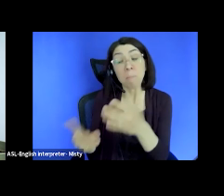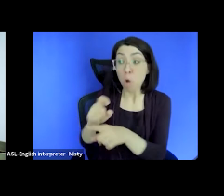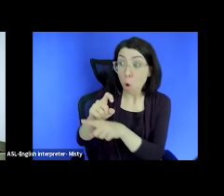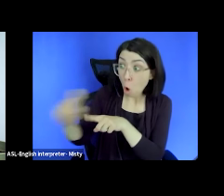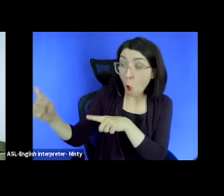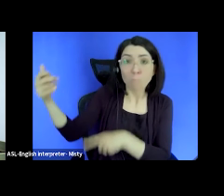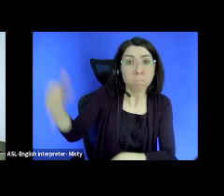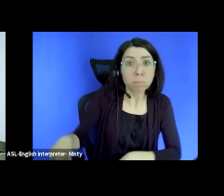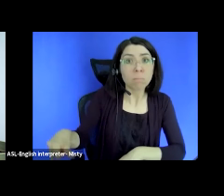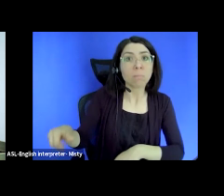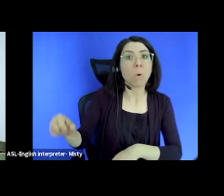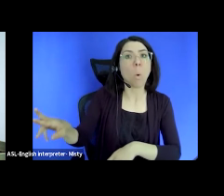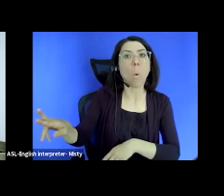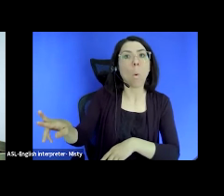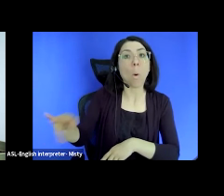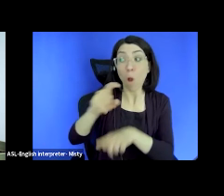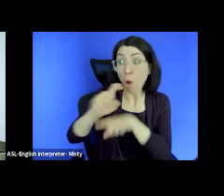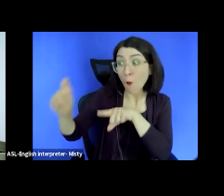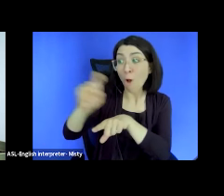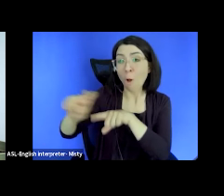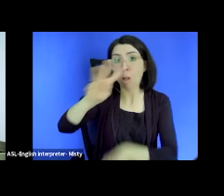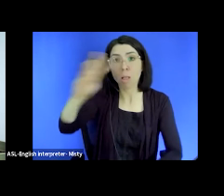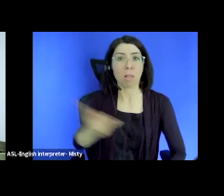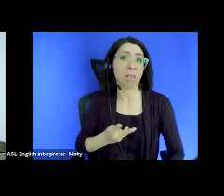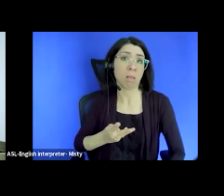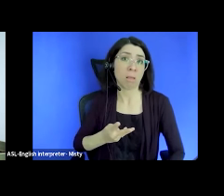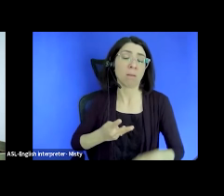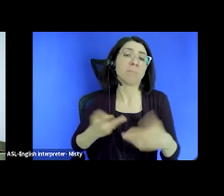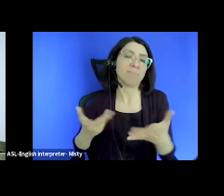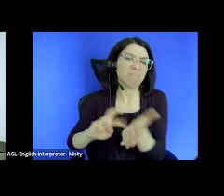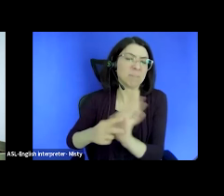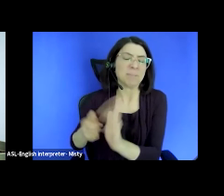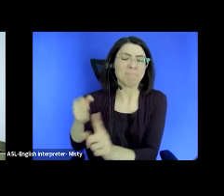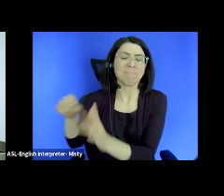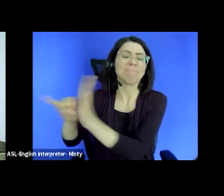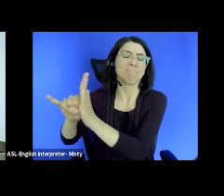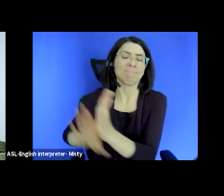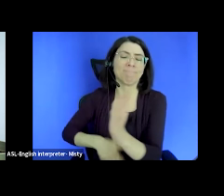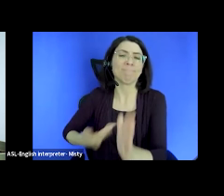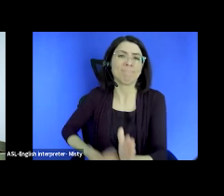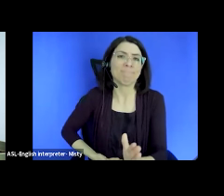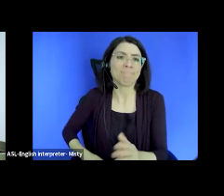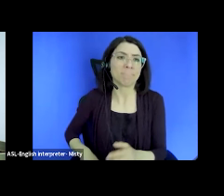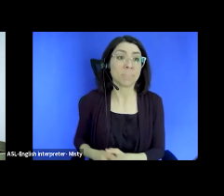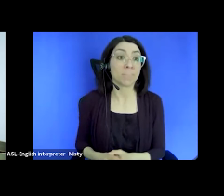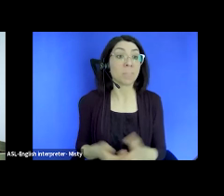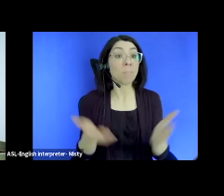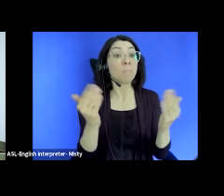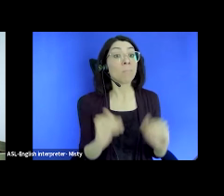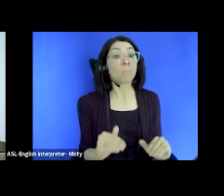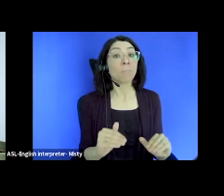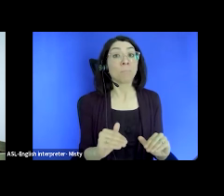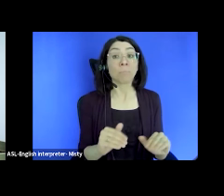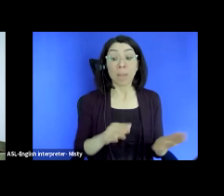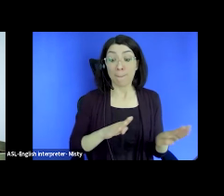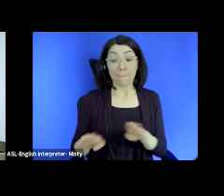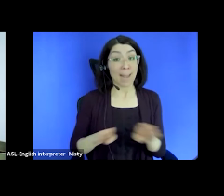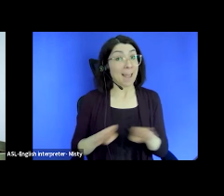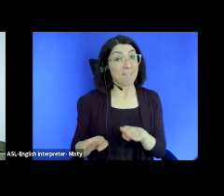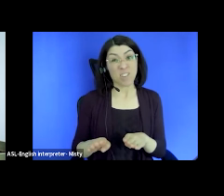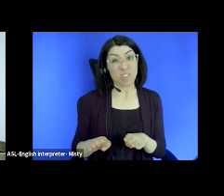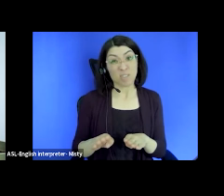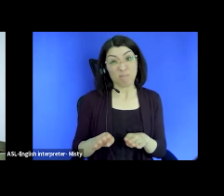and not return your calls anymore. Okay, now we move on to step 2 and identify unhelpful behaviors. So we start to look at ourselves